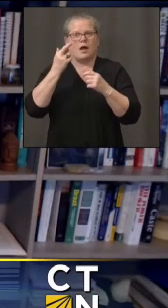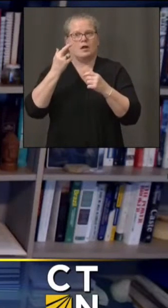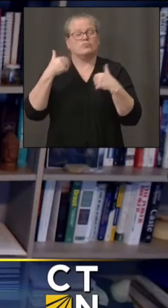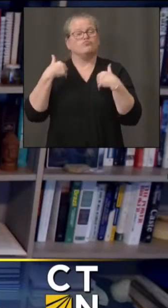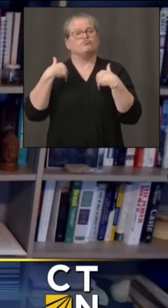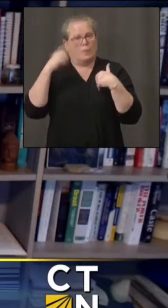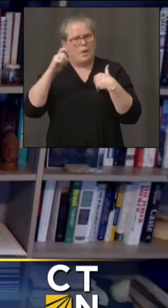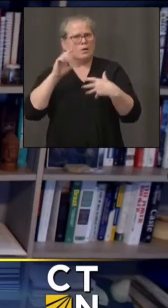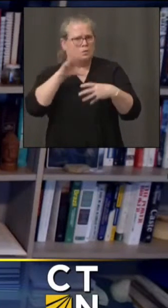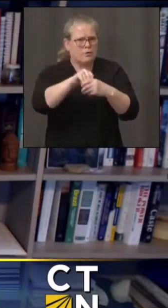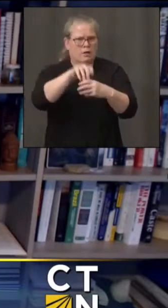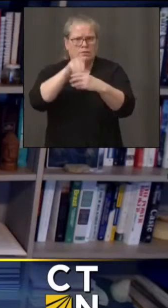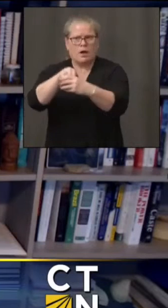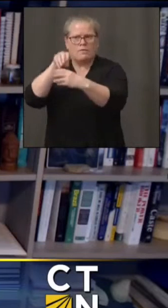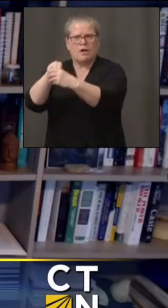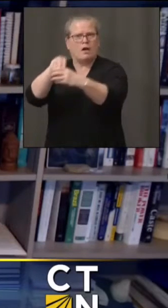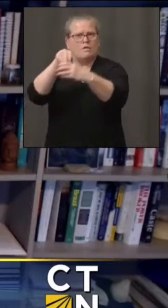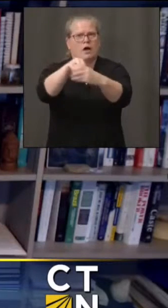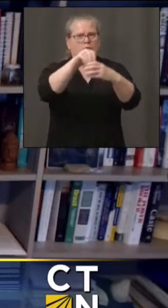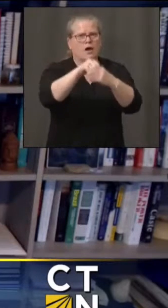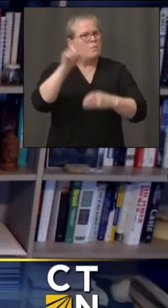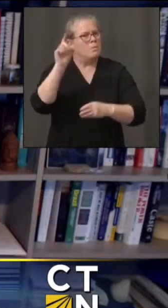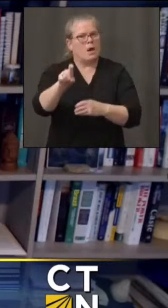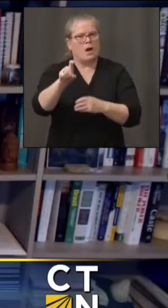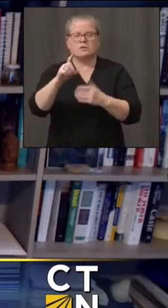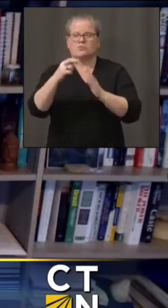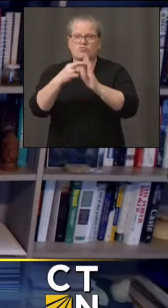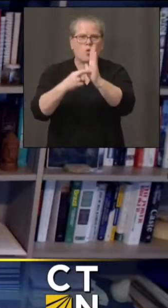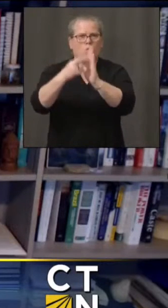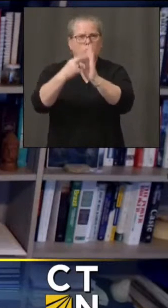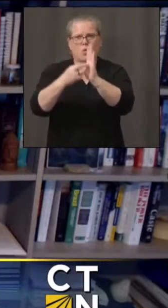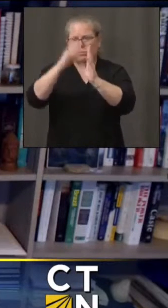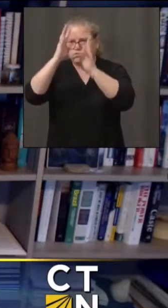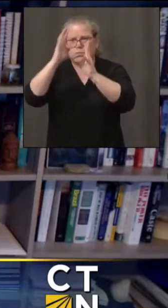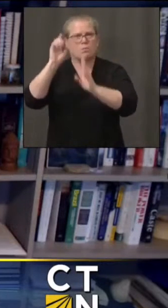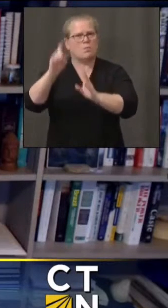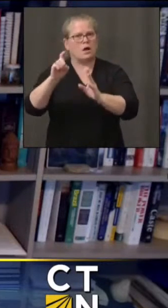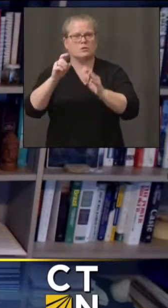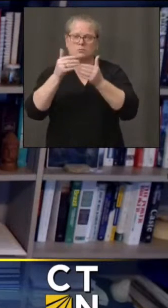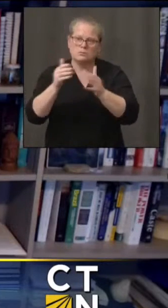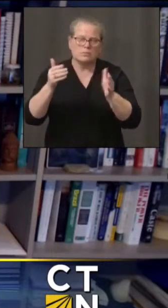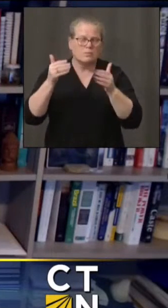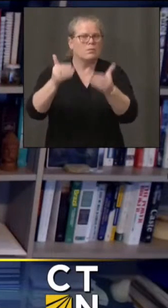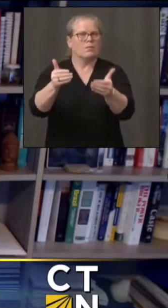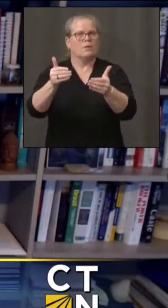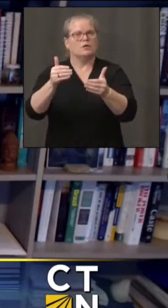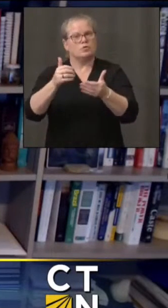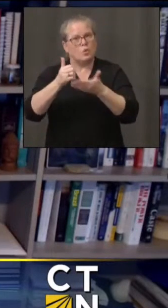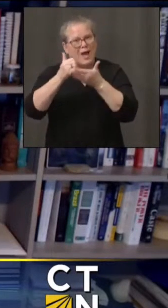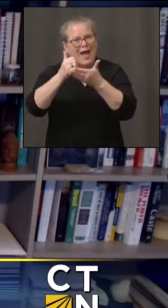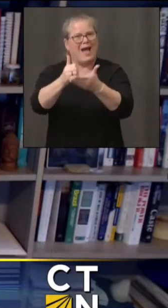key touch points of the Reopen Connecticut. It went on to really, I think, a fantastic,